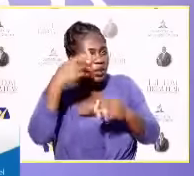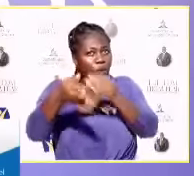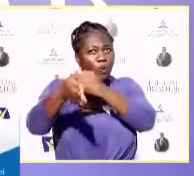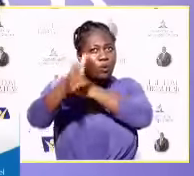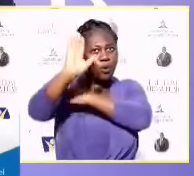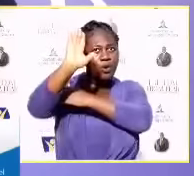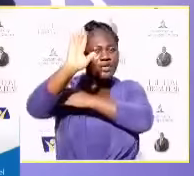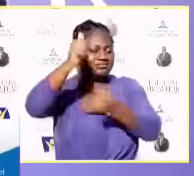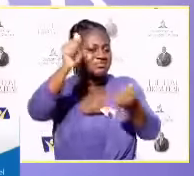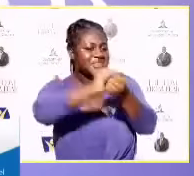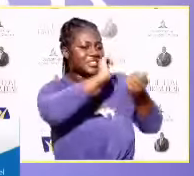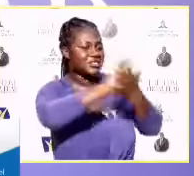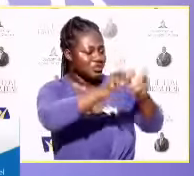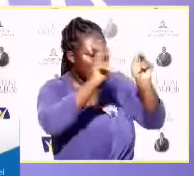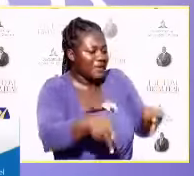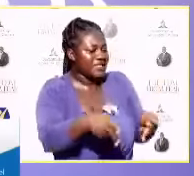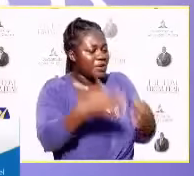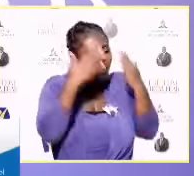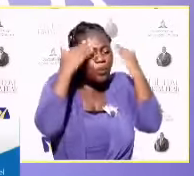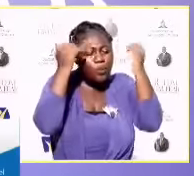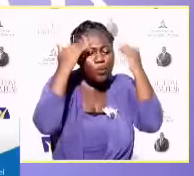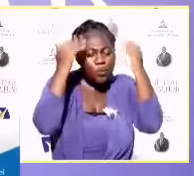Only reason.